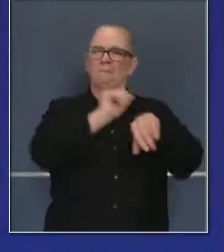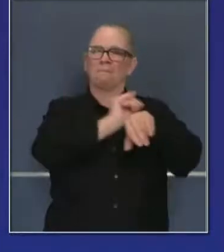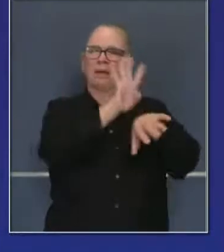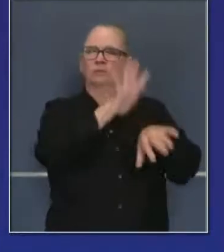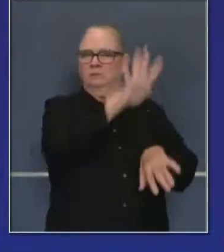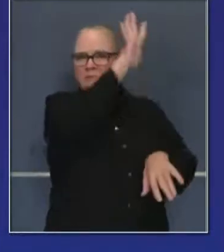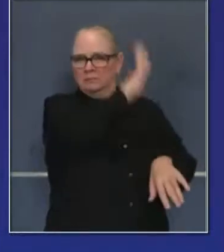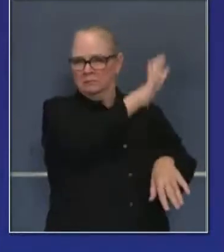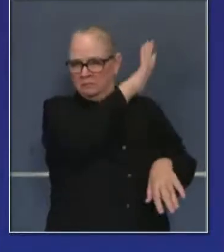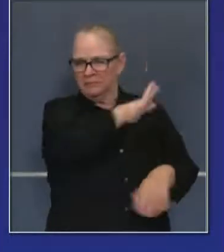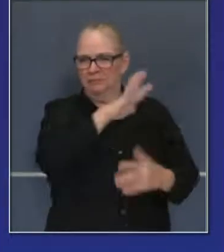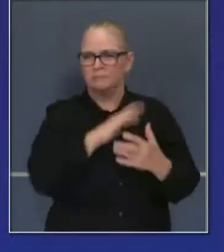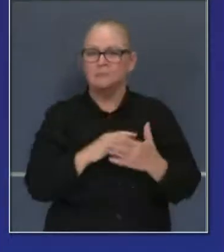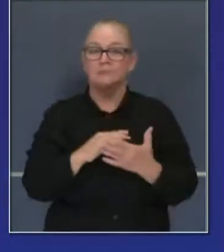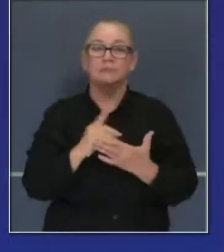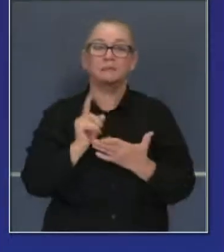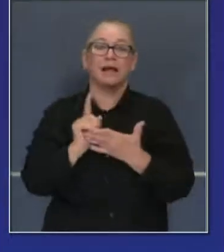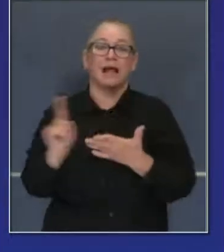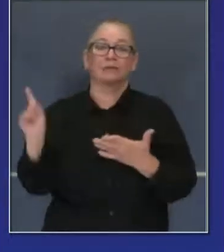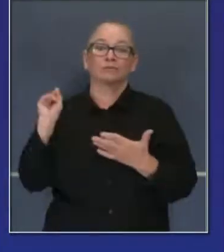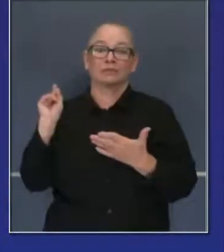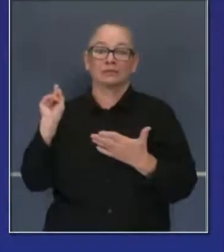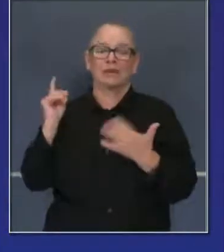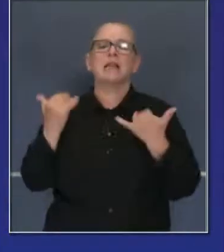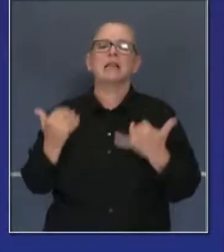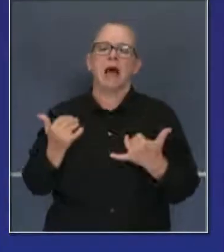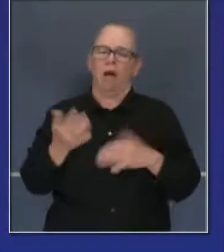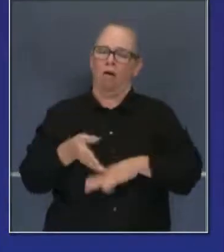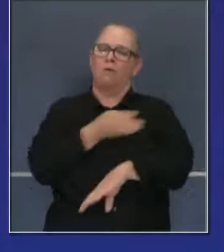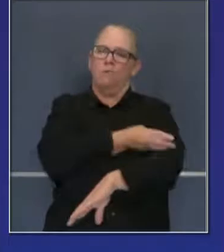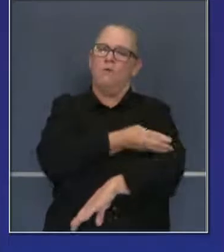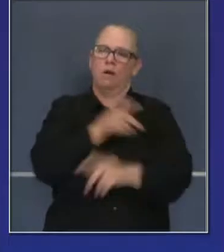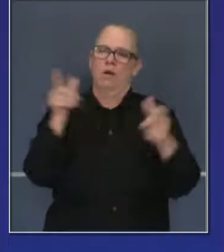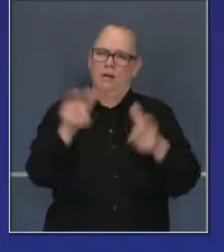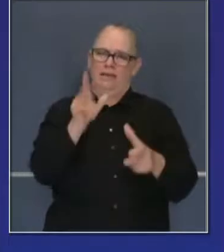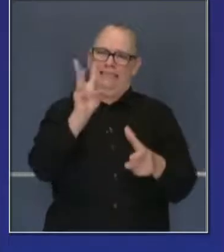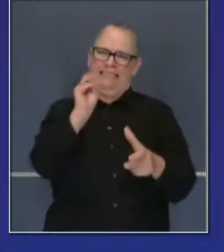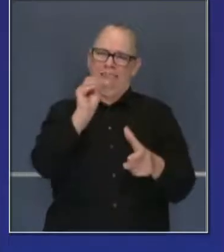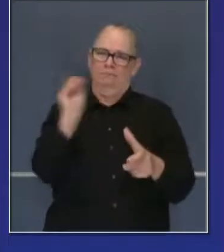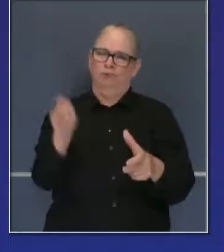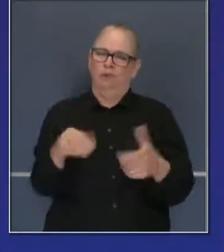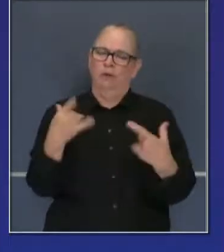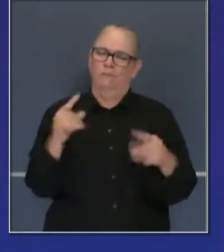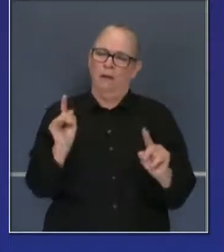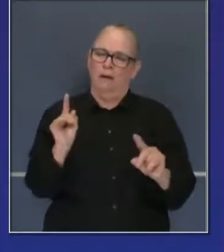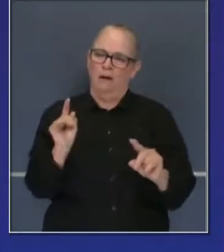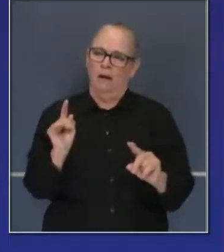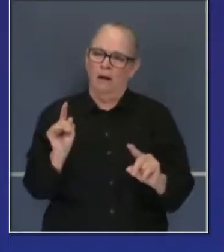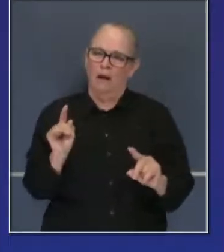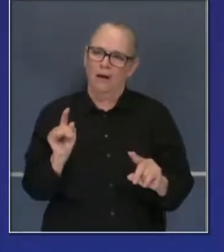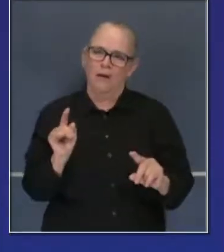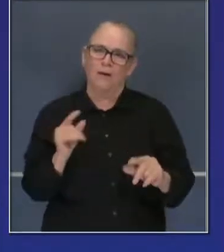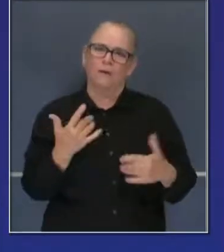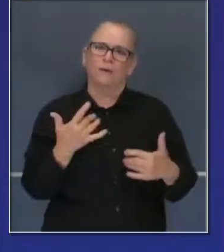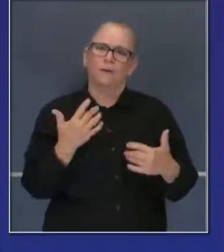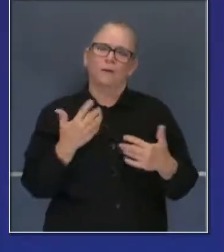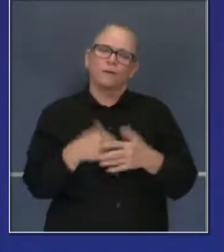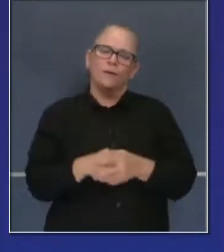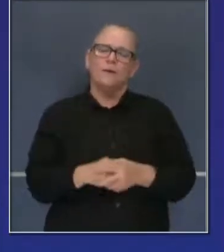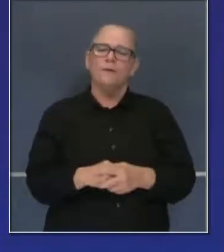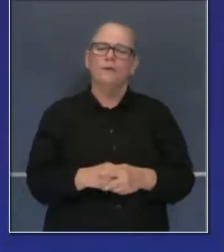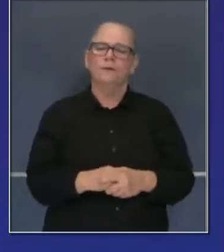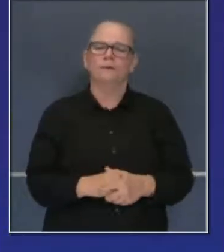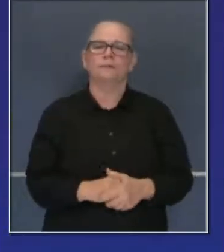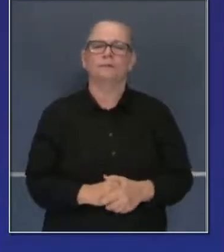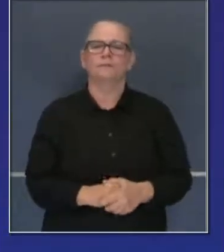week. Again, real progress this week, 60% contained, modest growth in acreage. Again, just one of the many